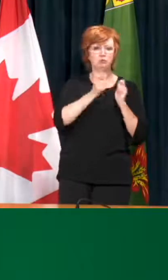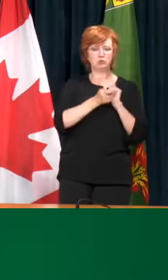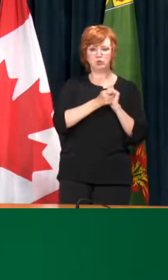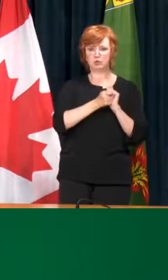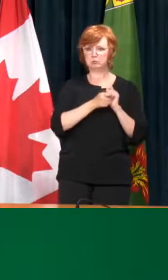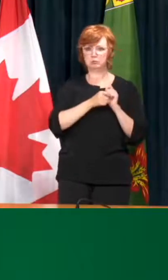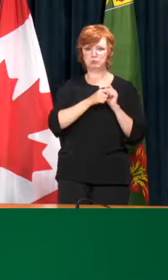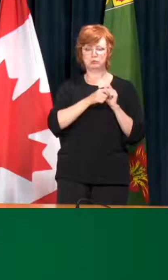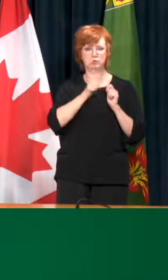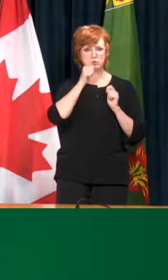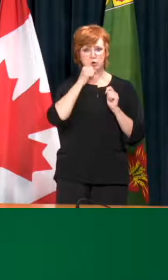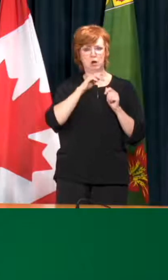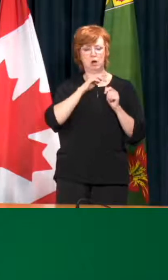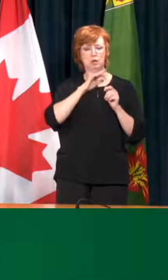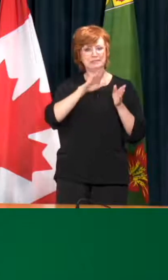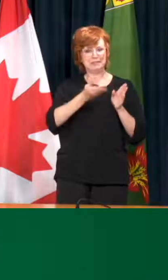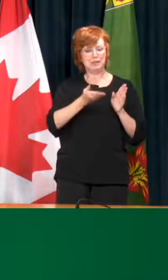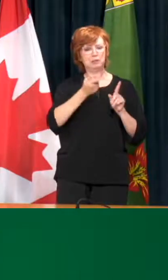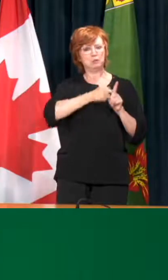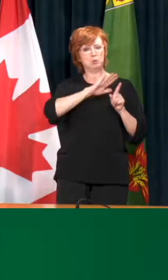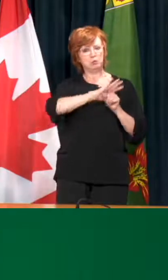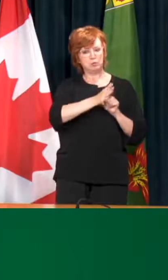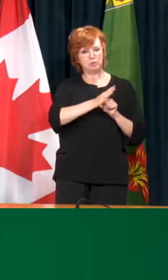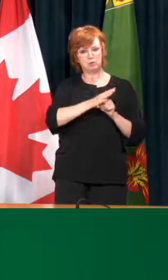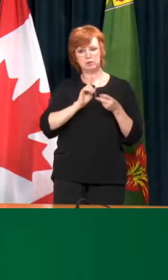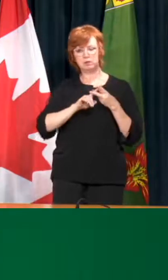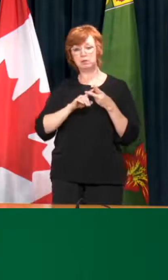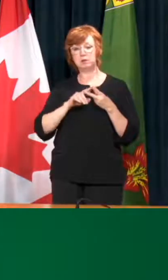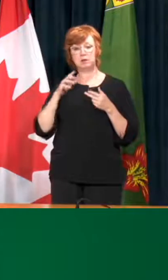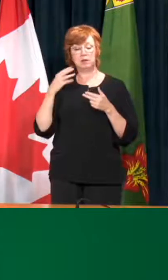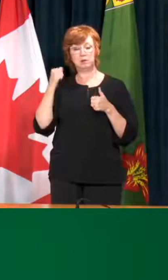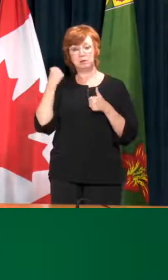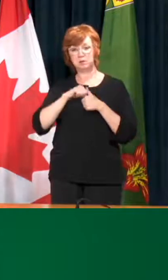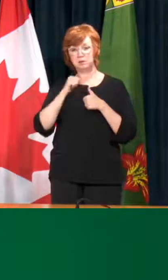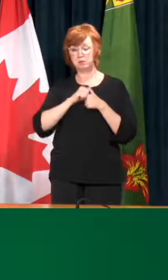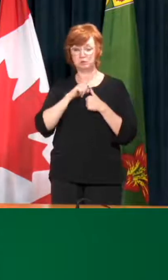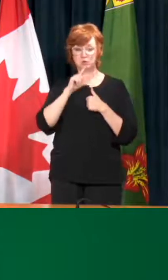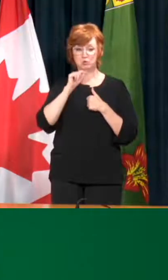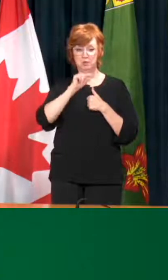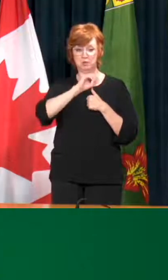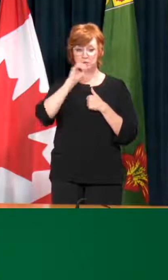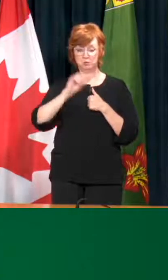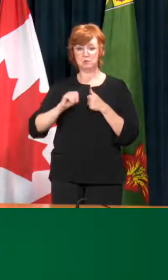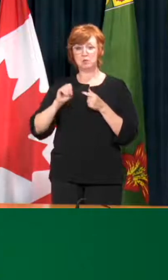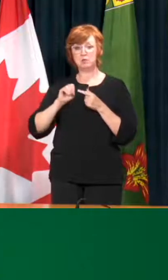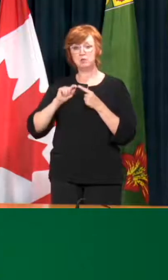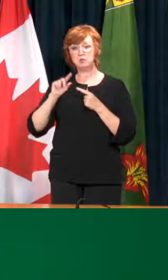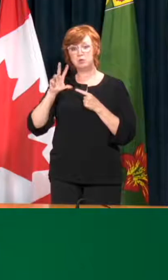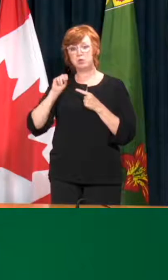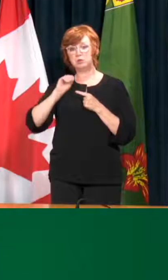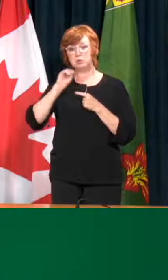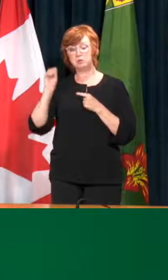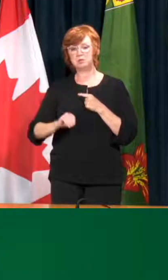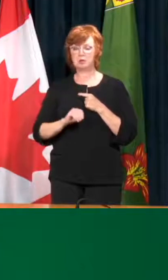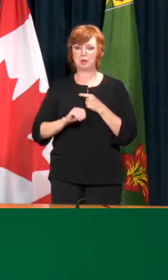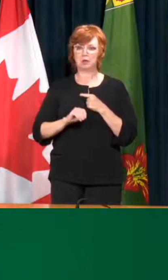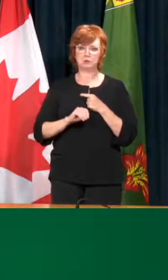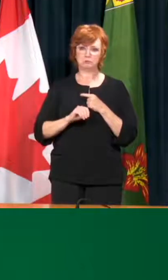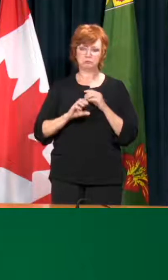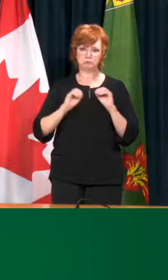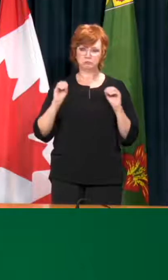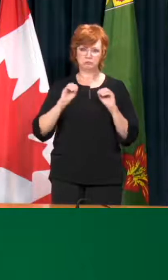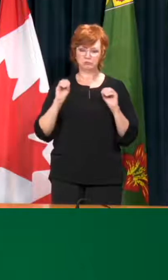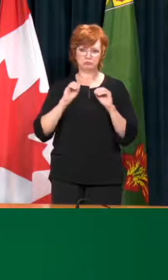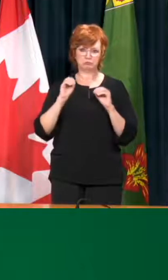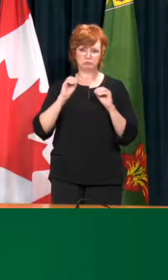up to 20-30% of individuals may actually be asymptomatic. Many people may not seek testing, so our actual cases are probably